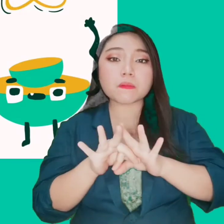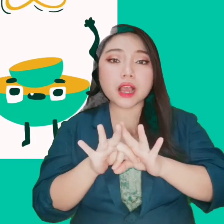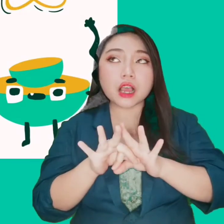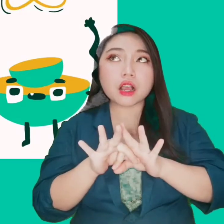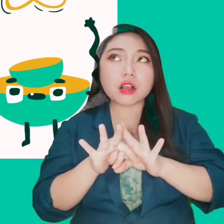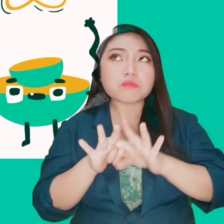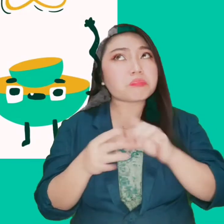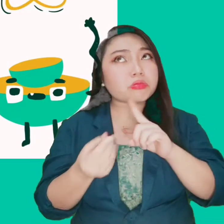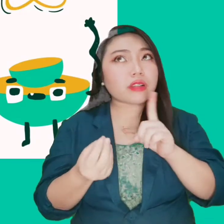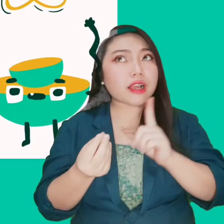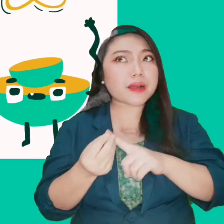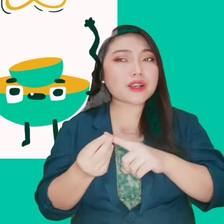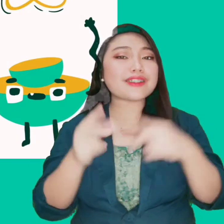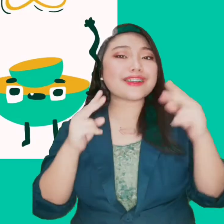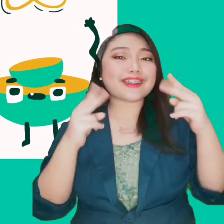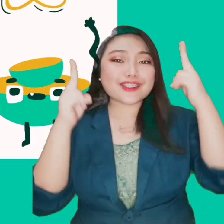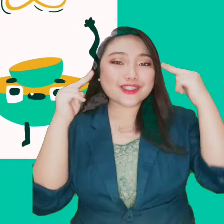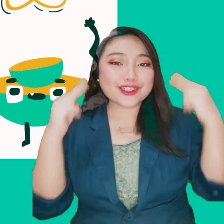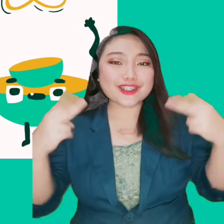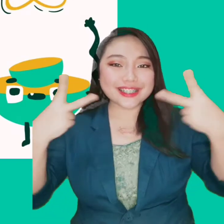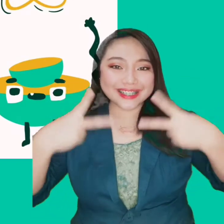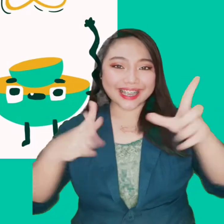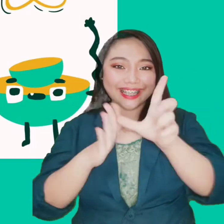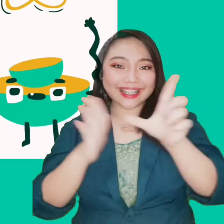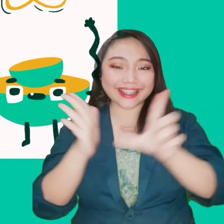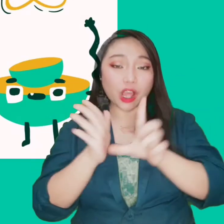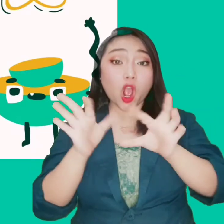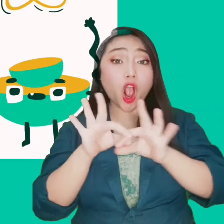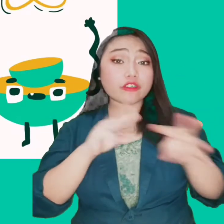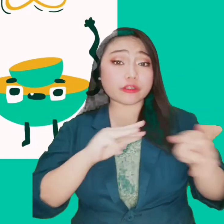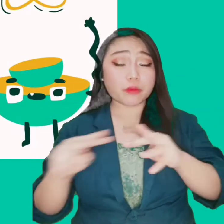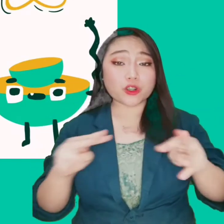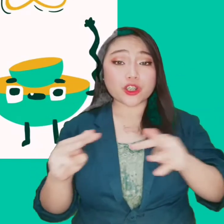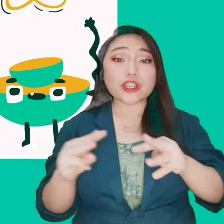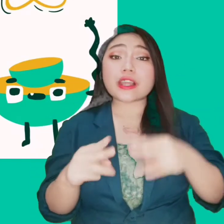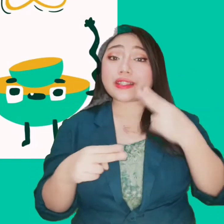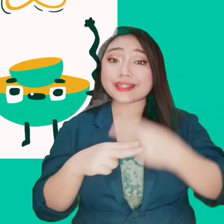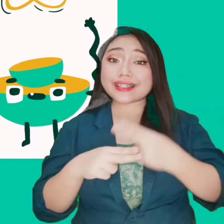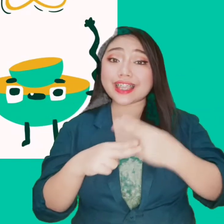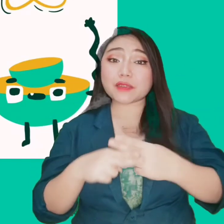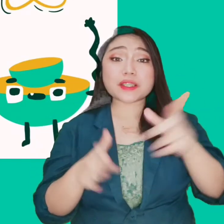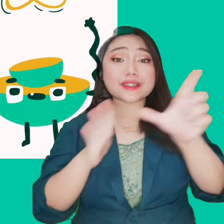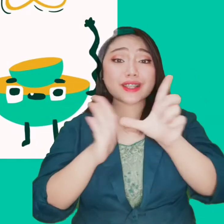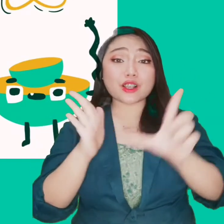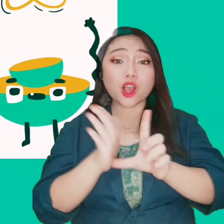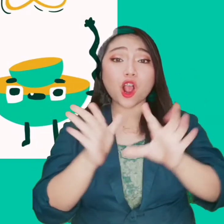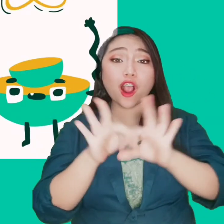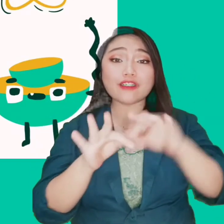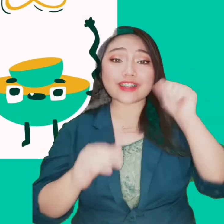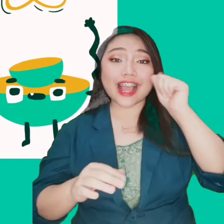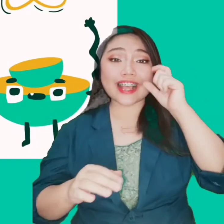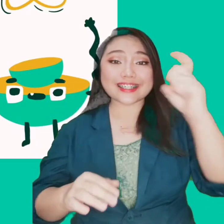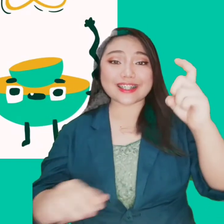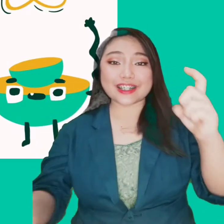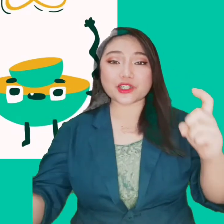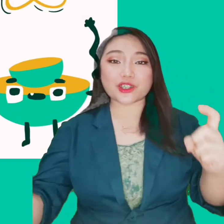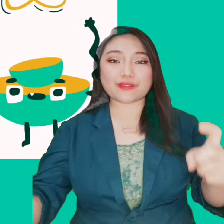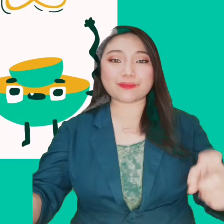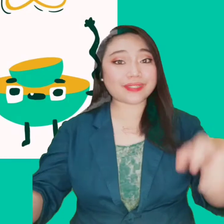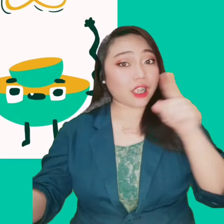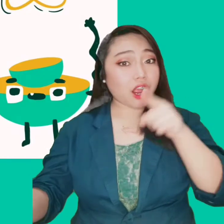we will continue to discuss about what? Newton's second law of motion, which is known as the law